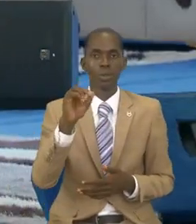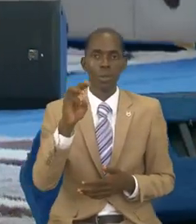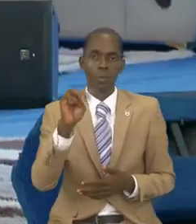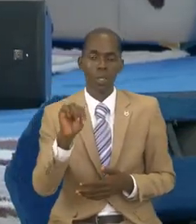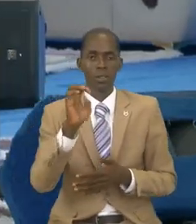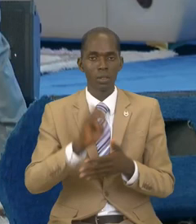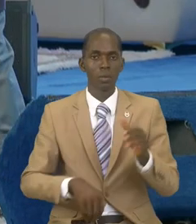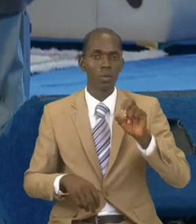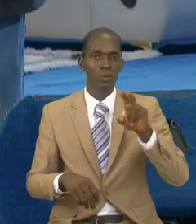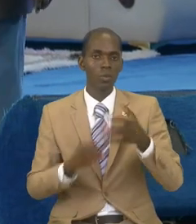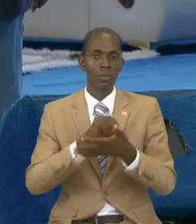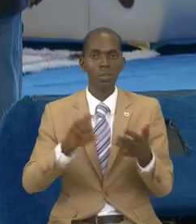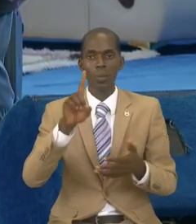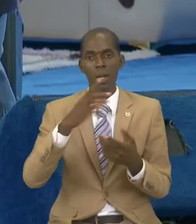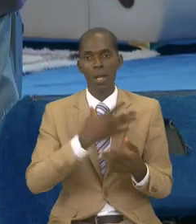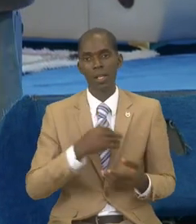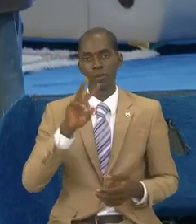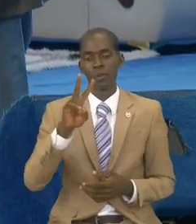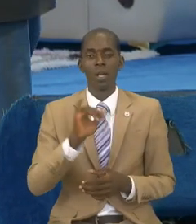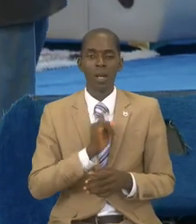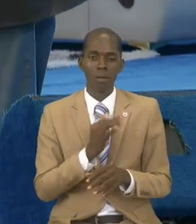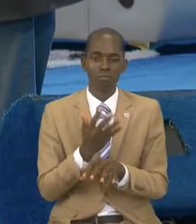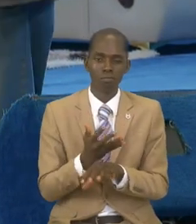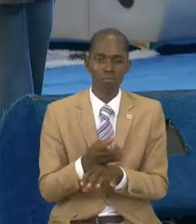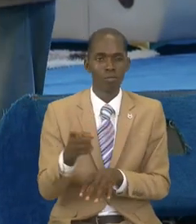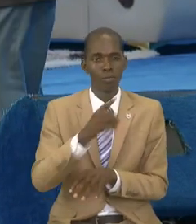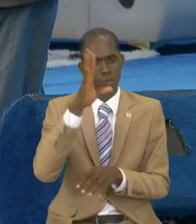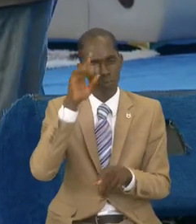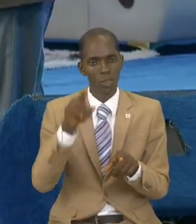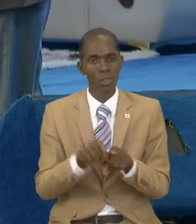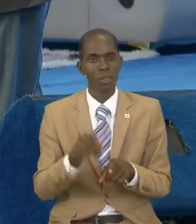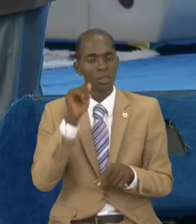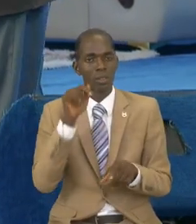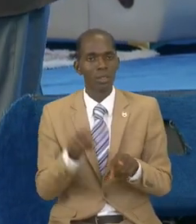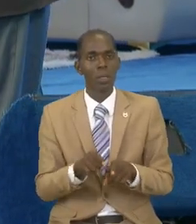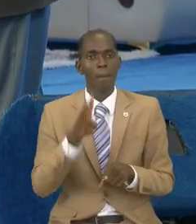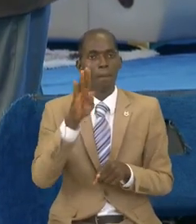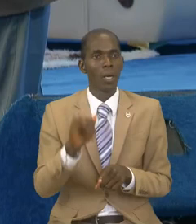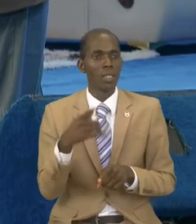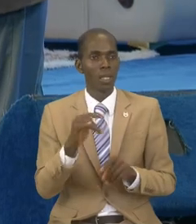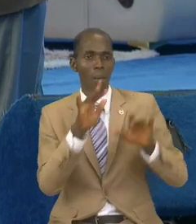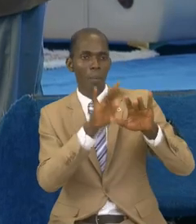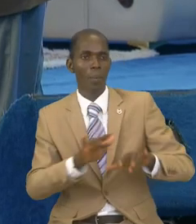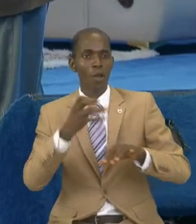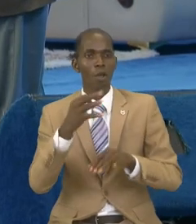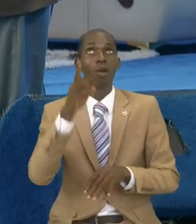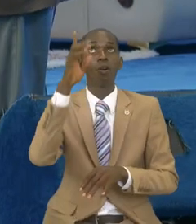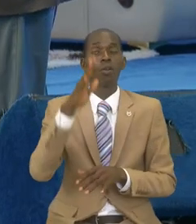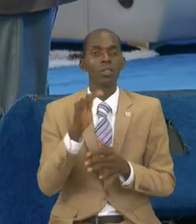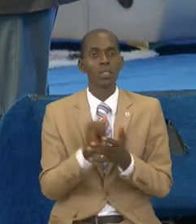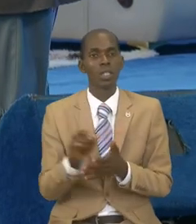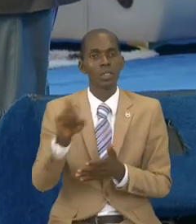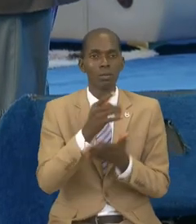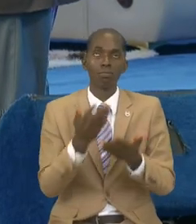12, verses 1 and 2. I beseech you, therefore, by the mercies, brethren, by the mercies of God, that ye present your bodies